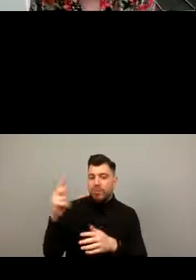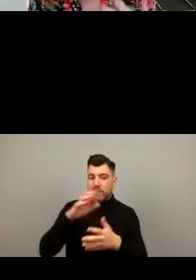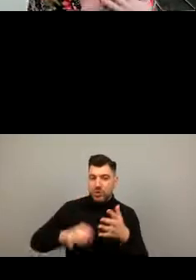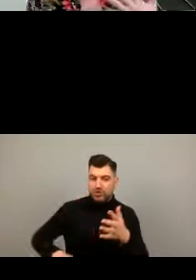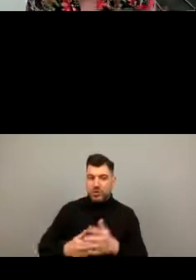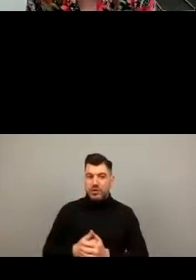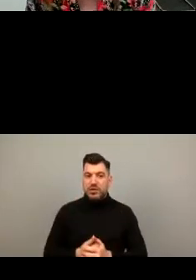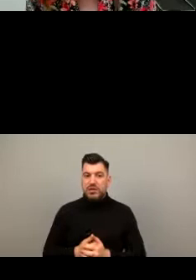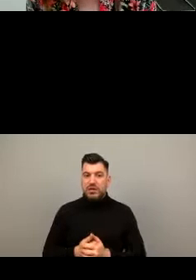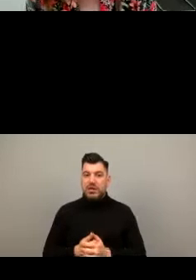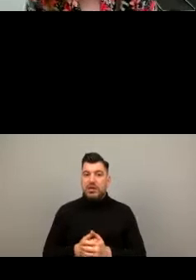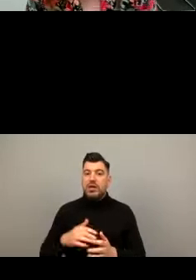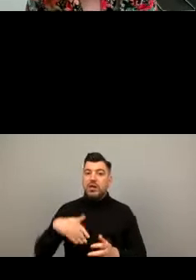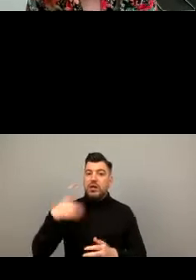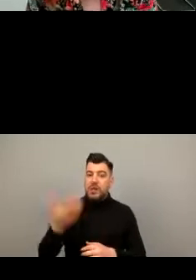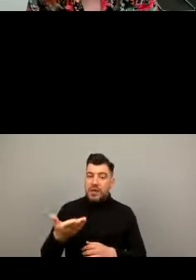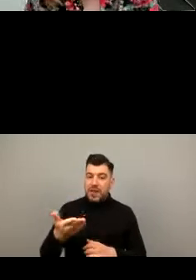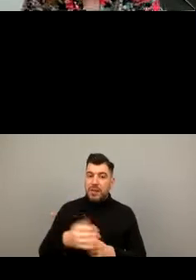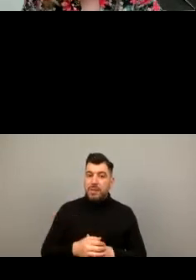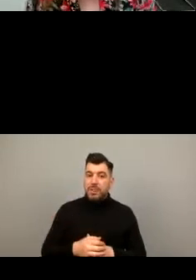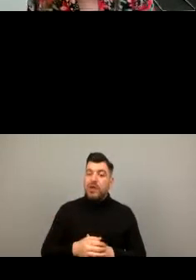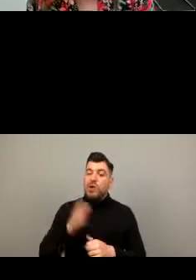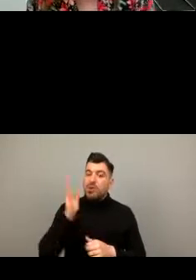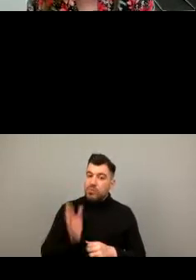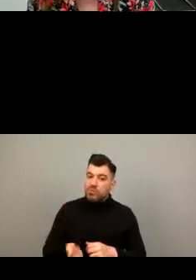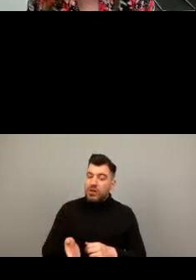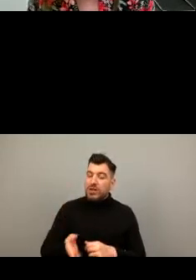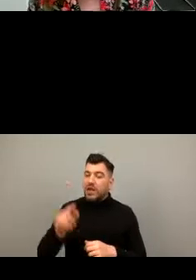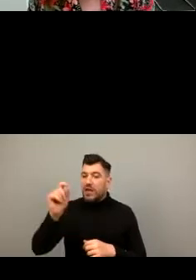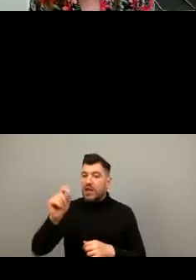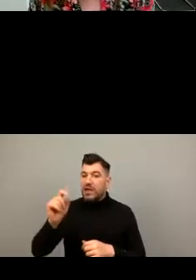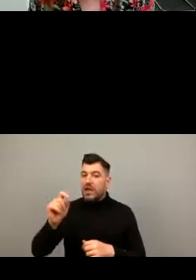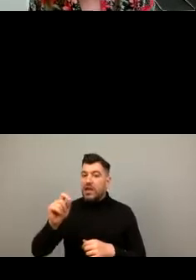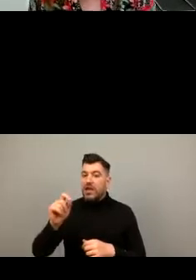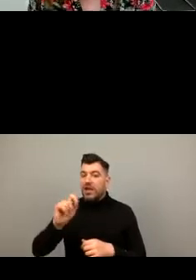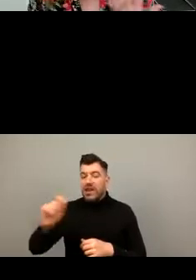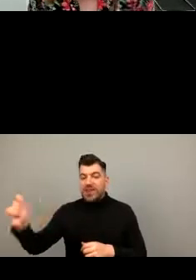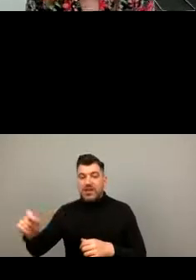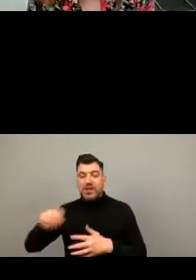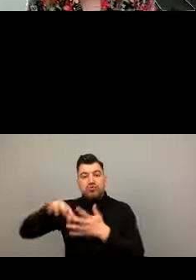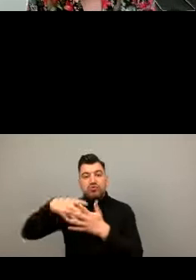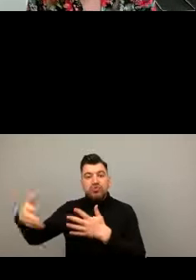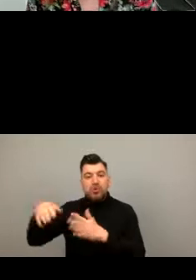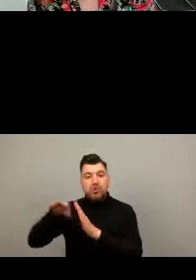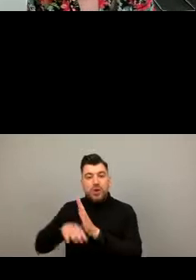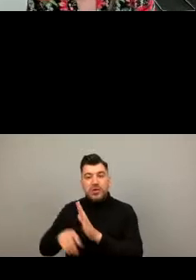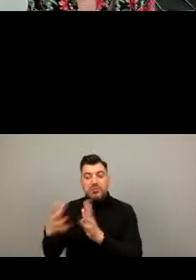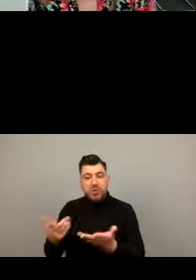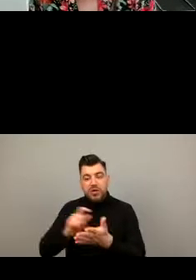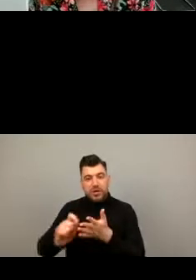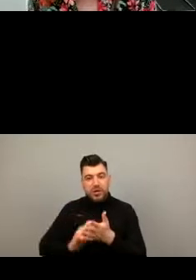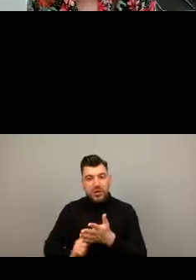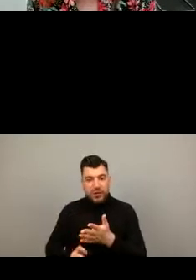then reserve some time in your calendar in order to really get those things done. Sometimes you can automate some